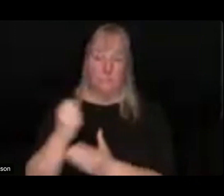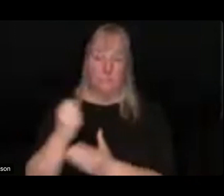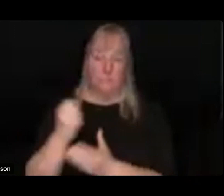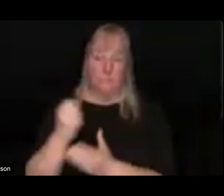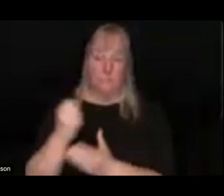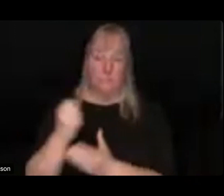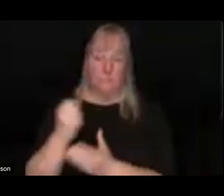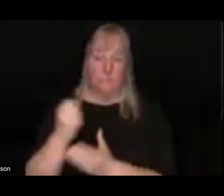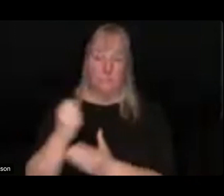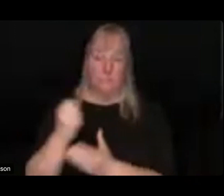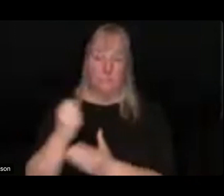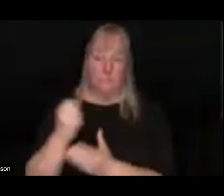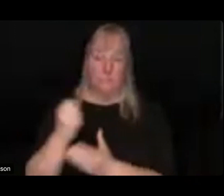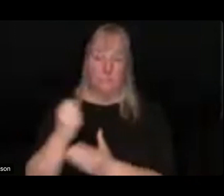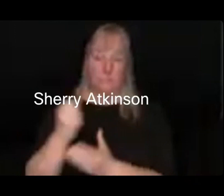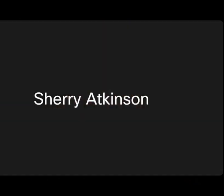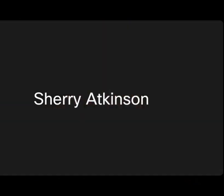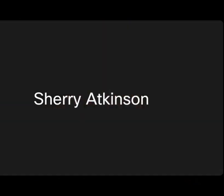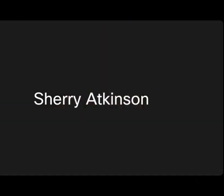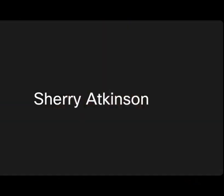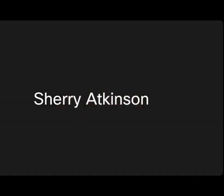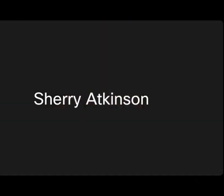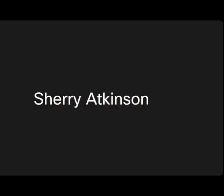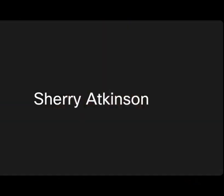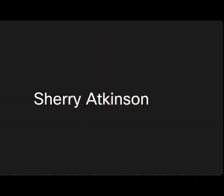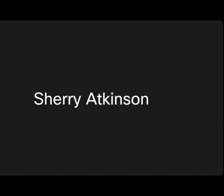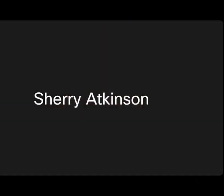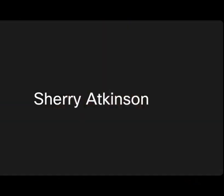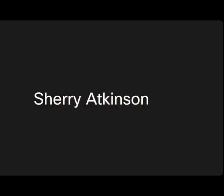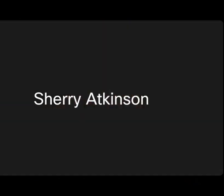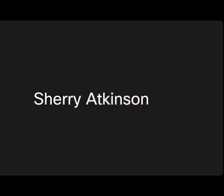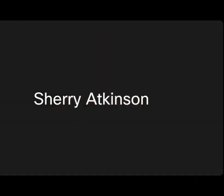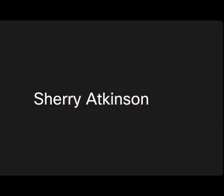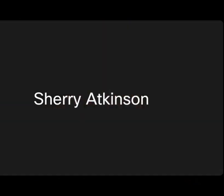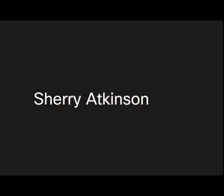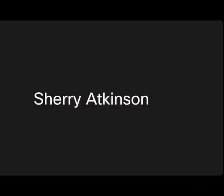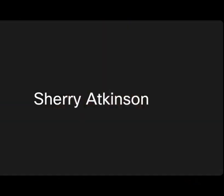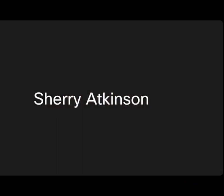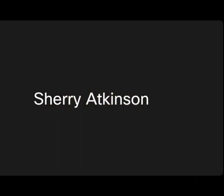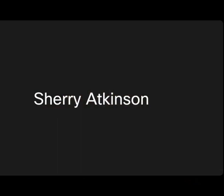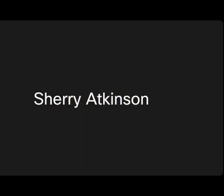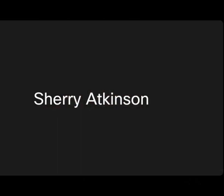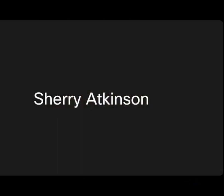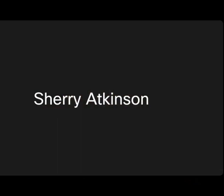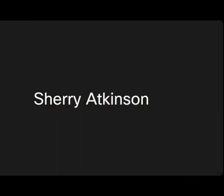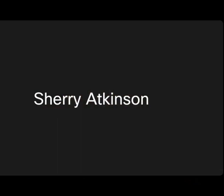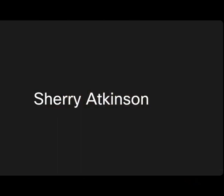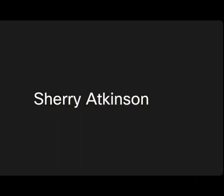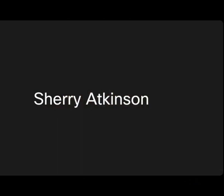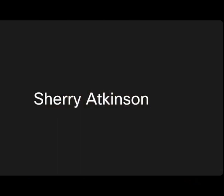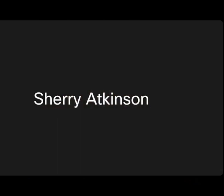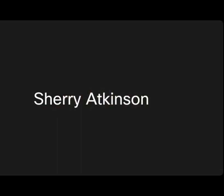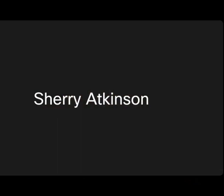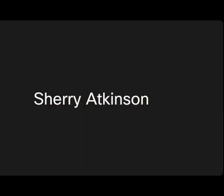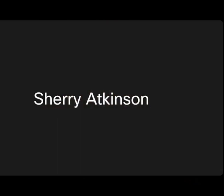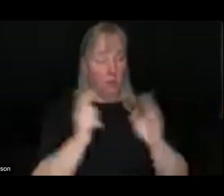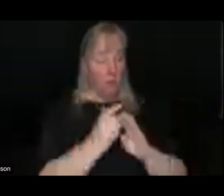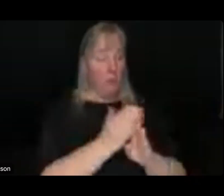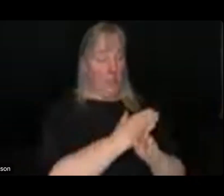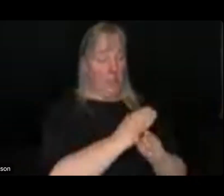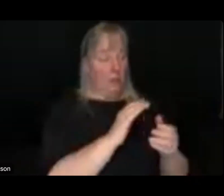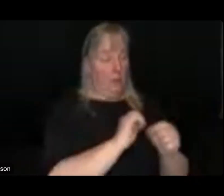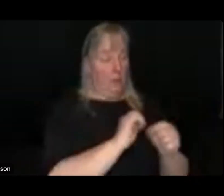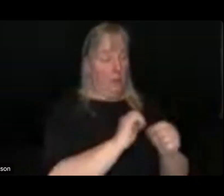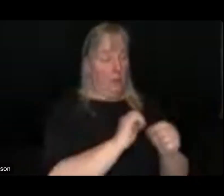even better compared to pre-pandemic status there. And also last year we have seen the